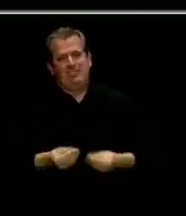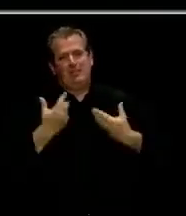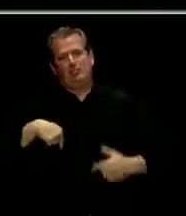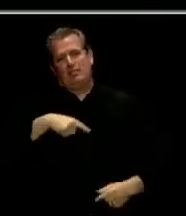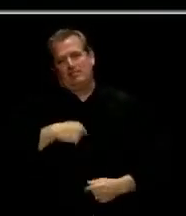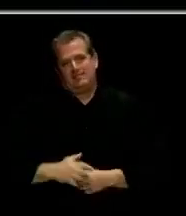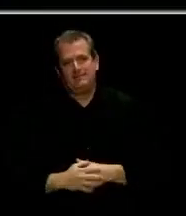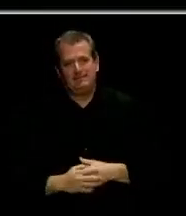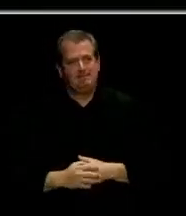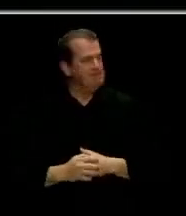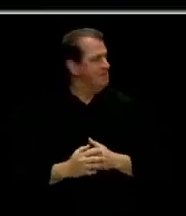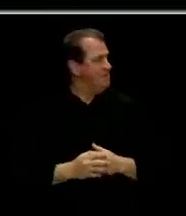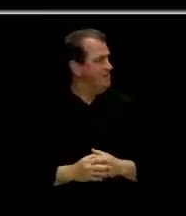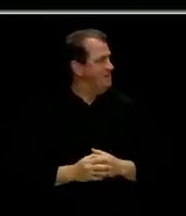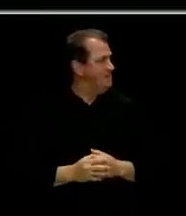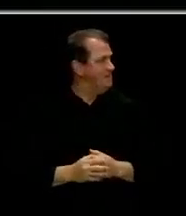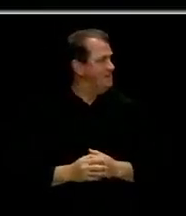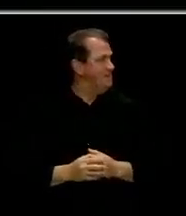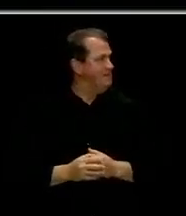Thank you. Really mean that.